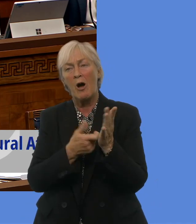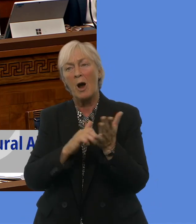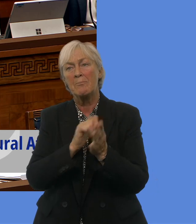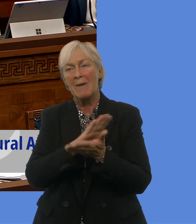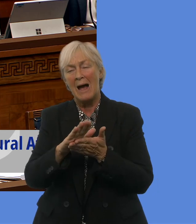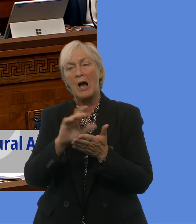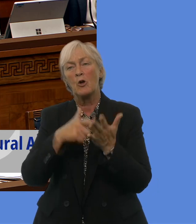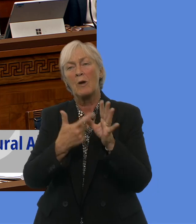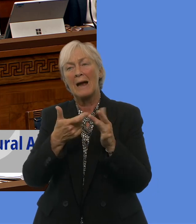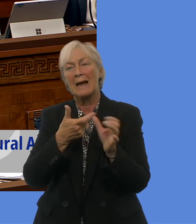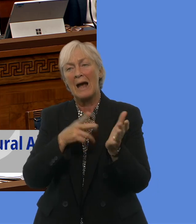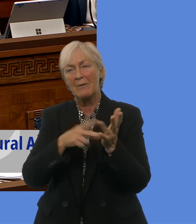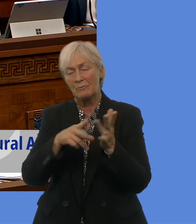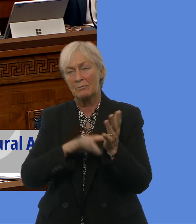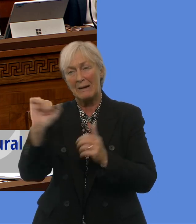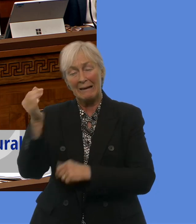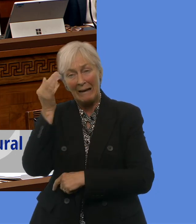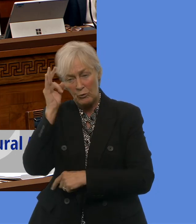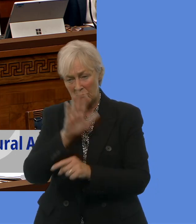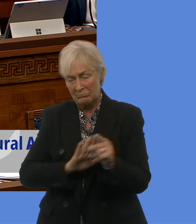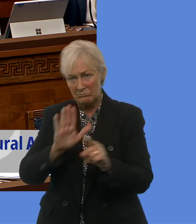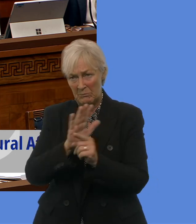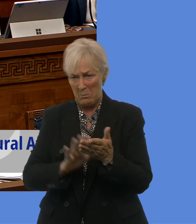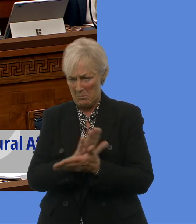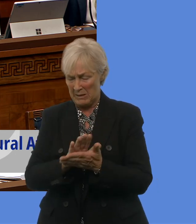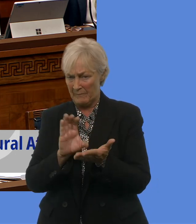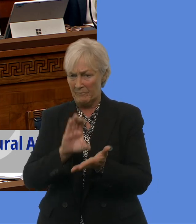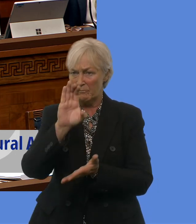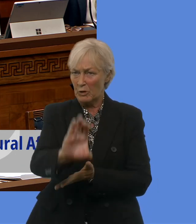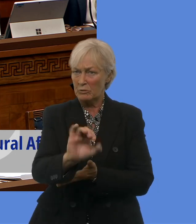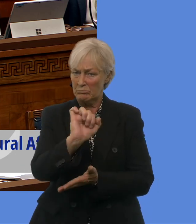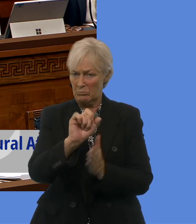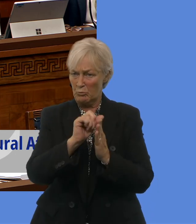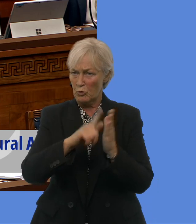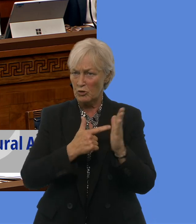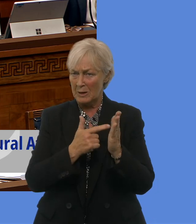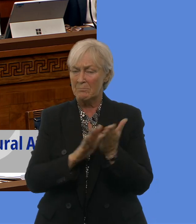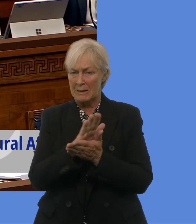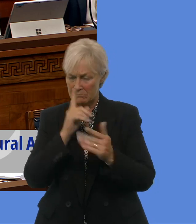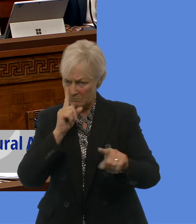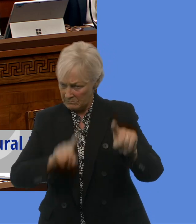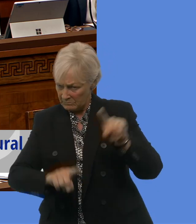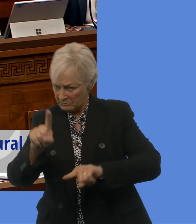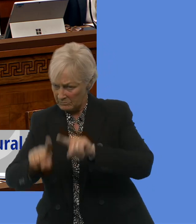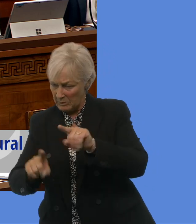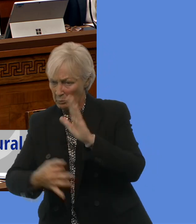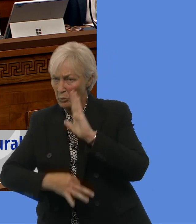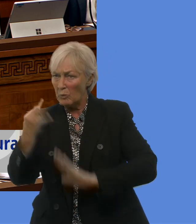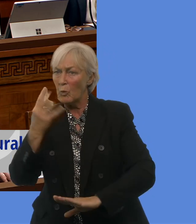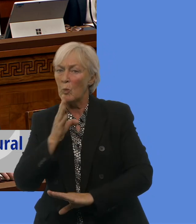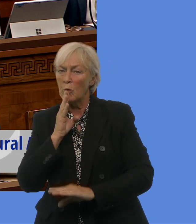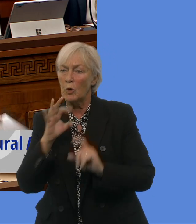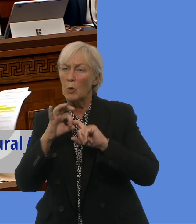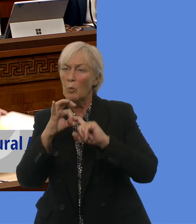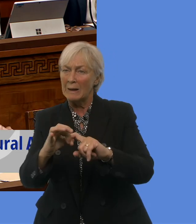and Craigavon Borough Council in Northern Ireland on the new Peace Plus funded CAM project, which will see a range of actions to improve water quality implemented on